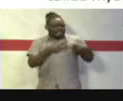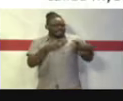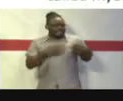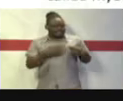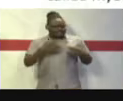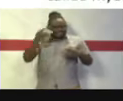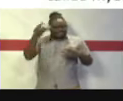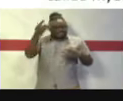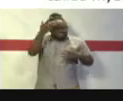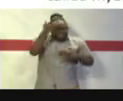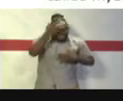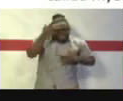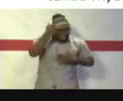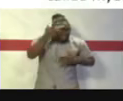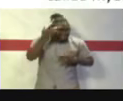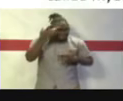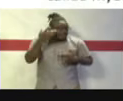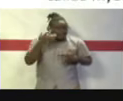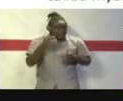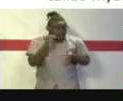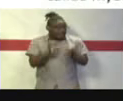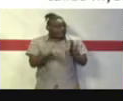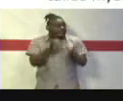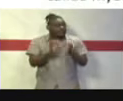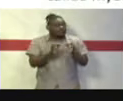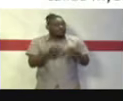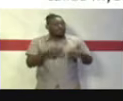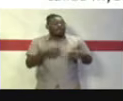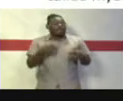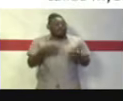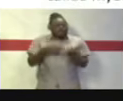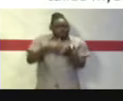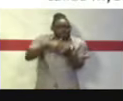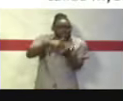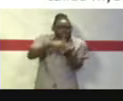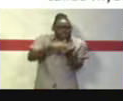directly, especially if your heart is already weakened by the effects of high blood pressure.